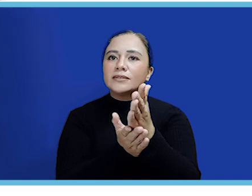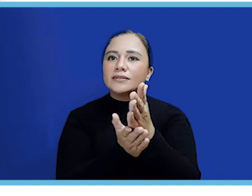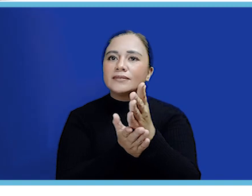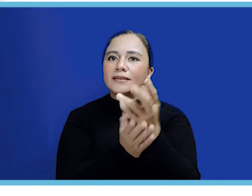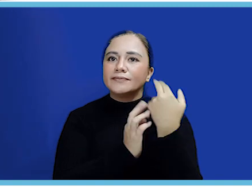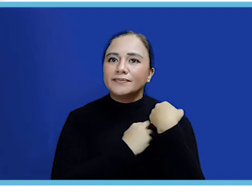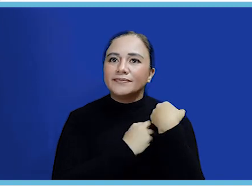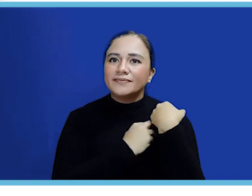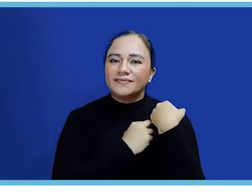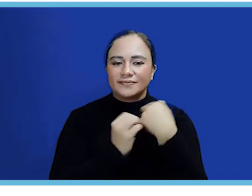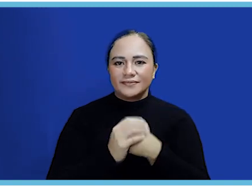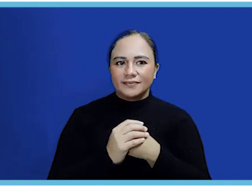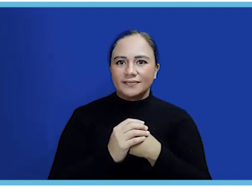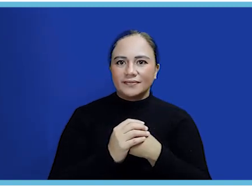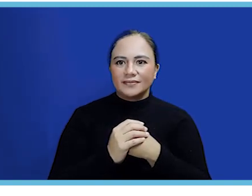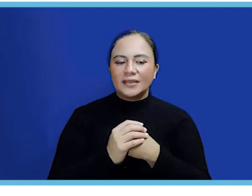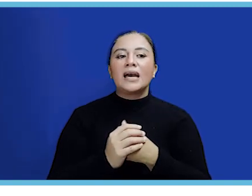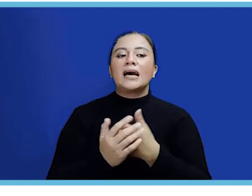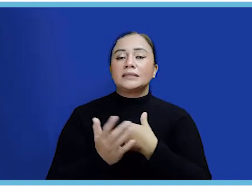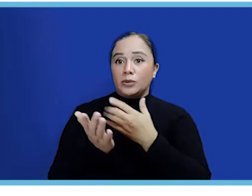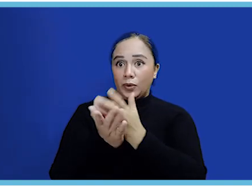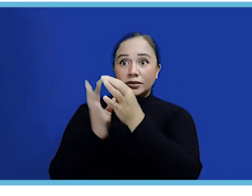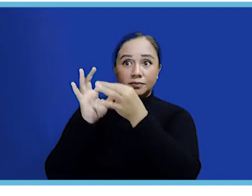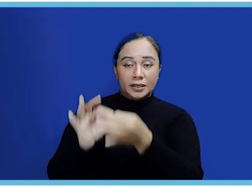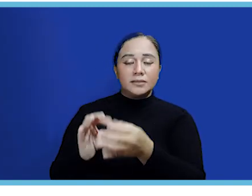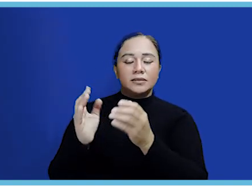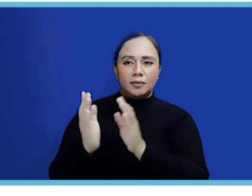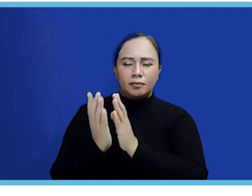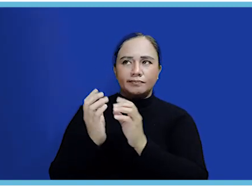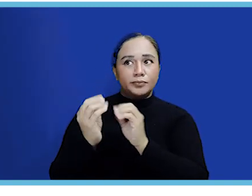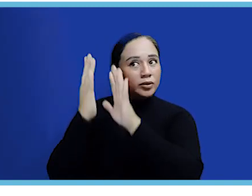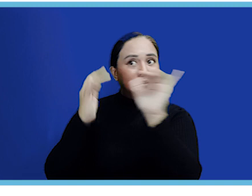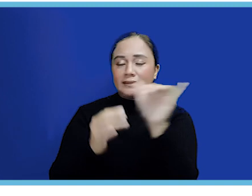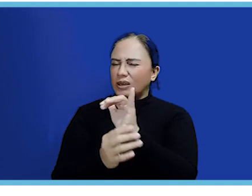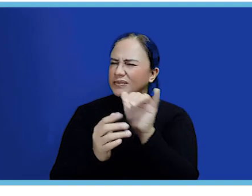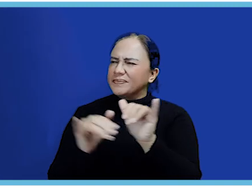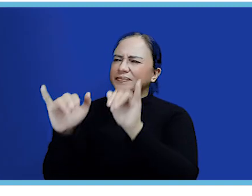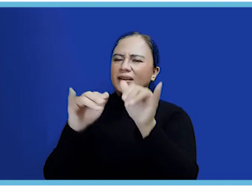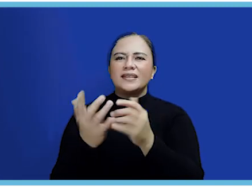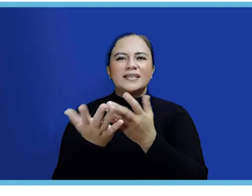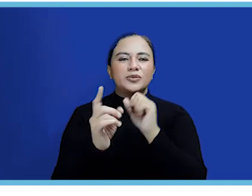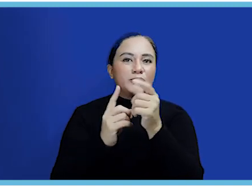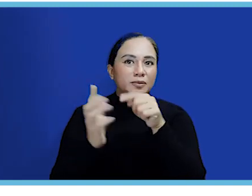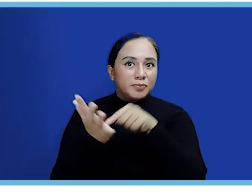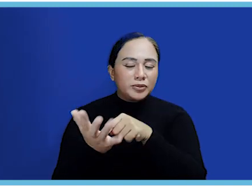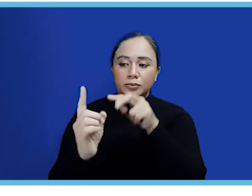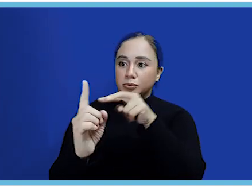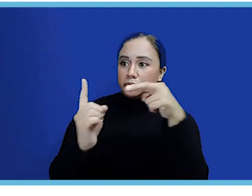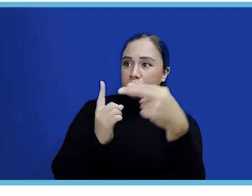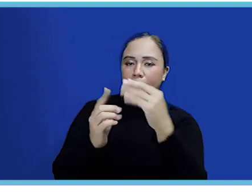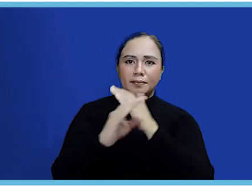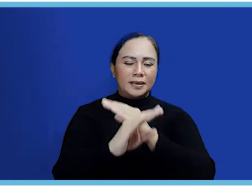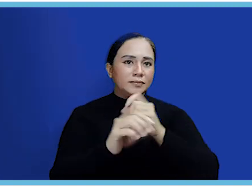and obligations. While the rights-based approach is similar to social model in terms of looking into